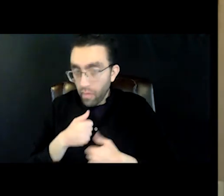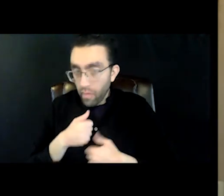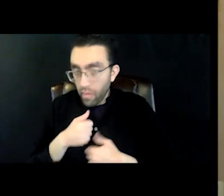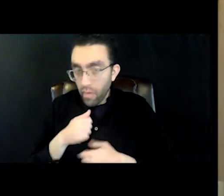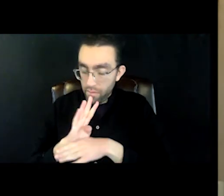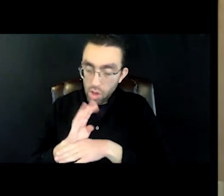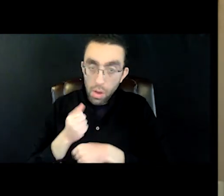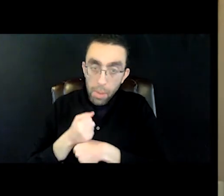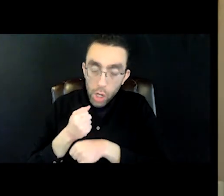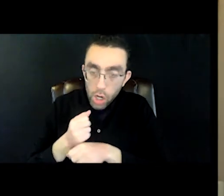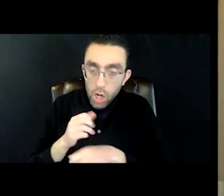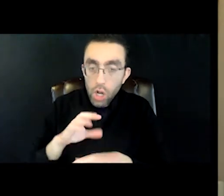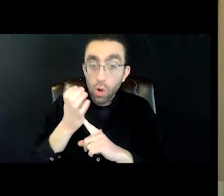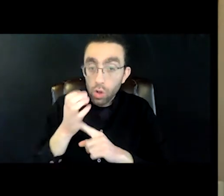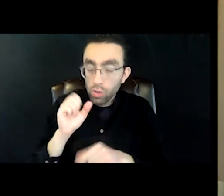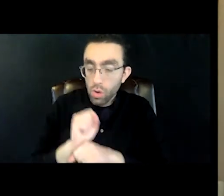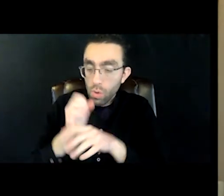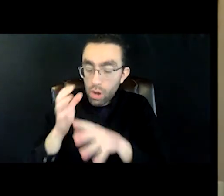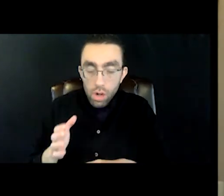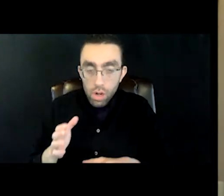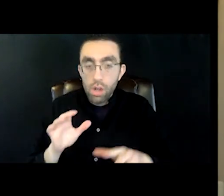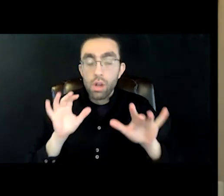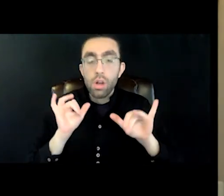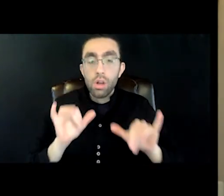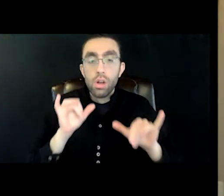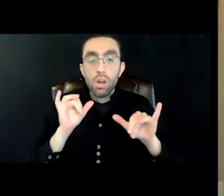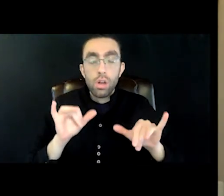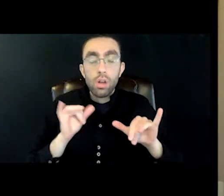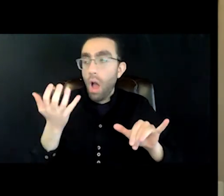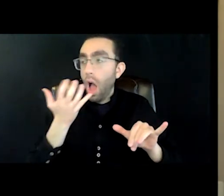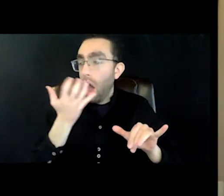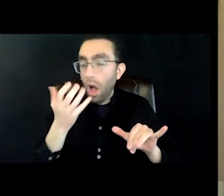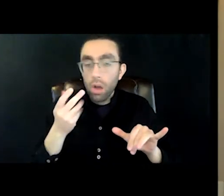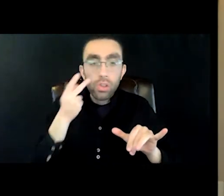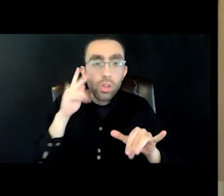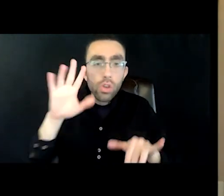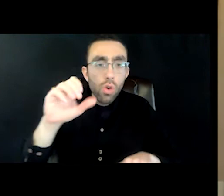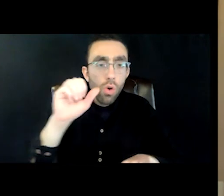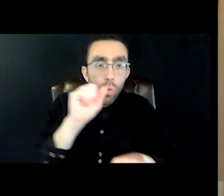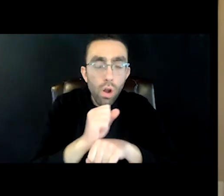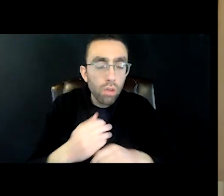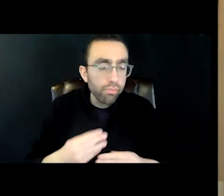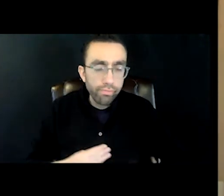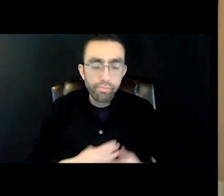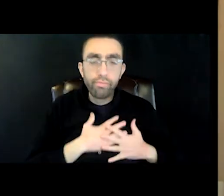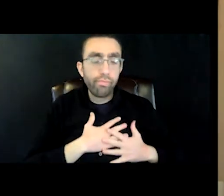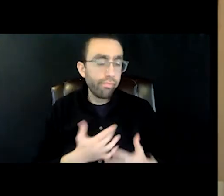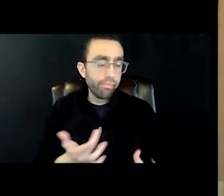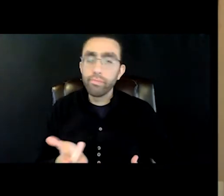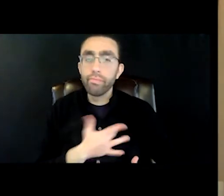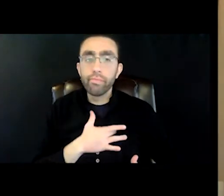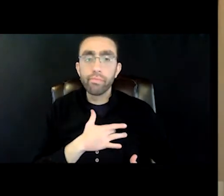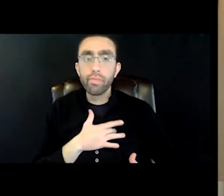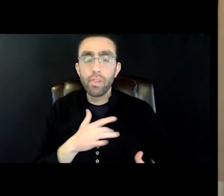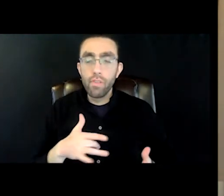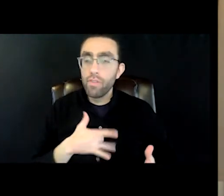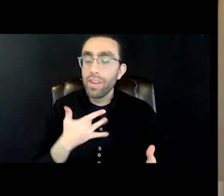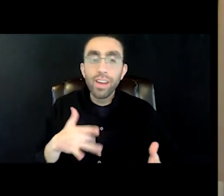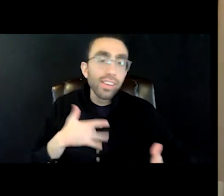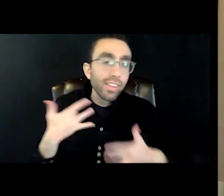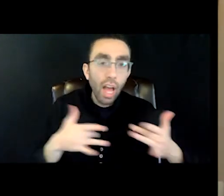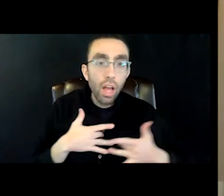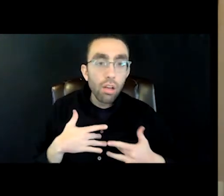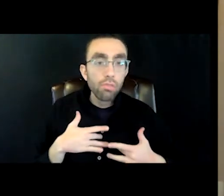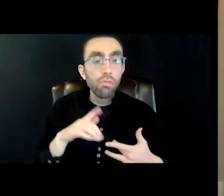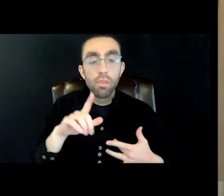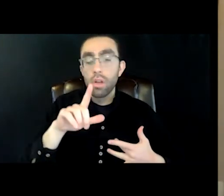just seeing the breakdown and how much intentionality and there is in this work just really sparks me. Let's tell more